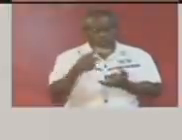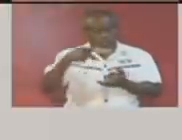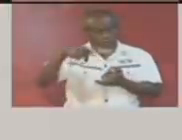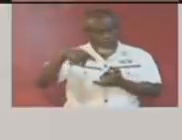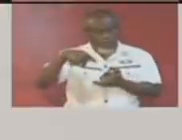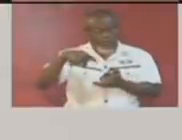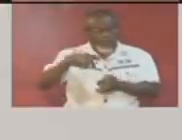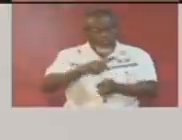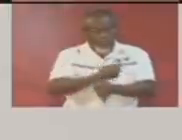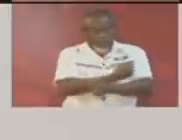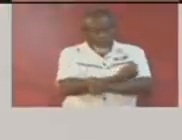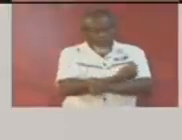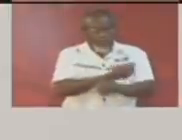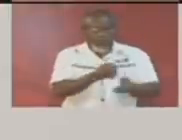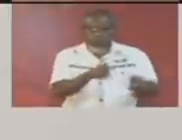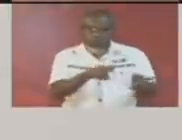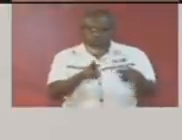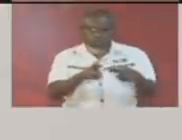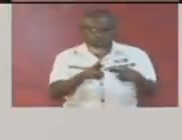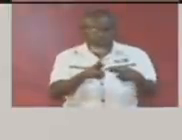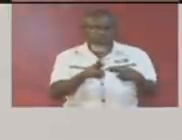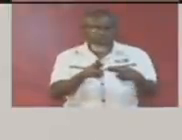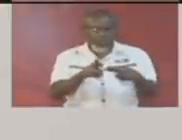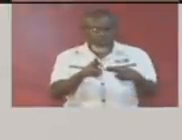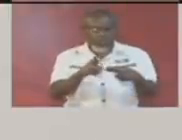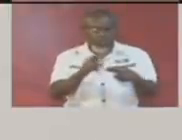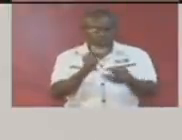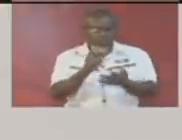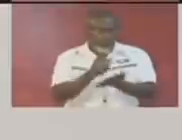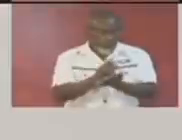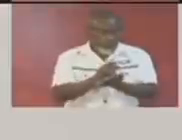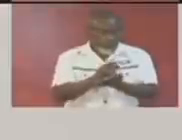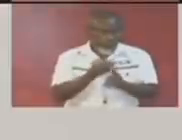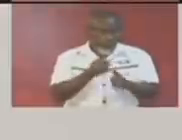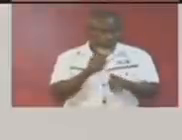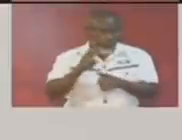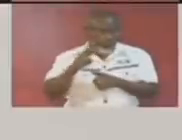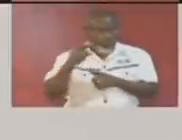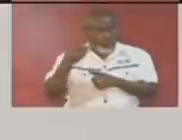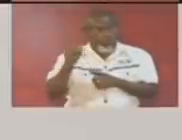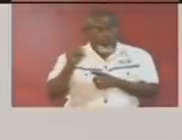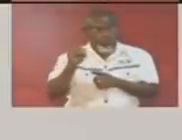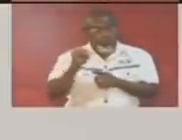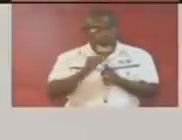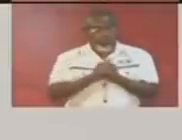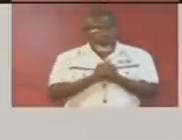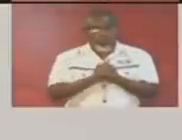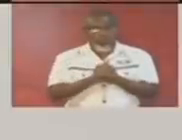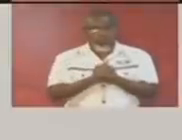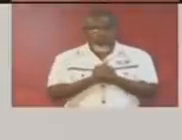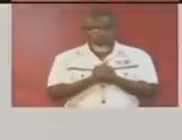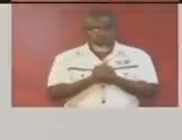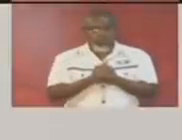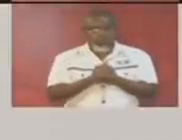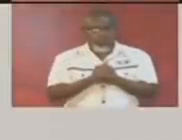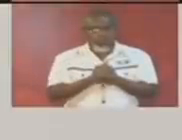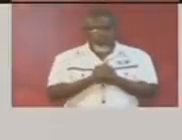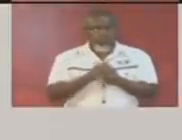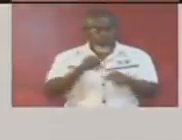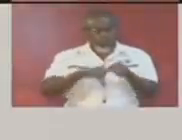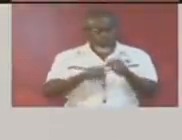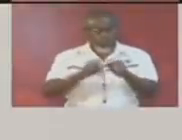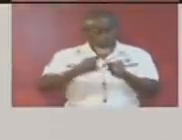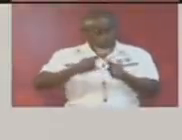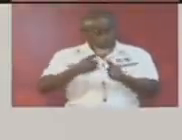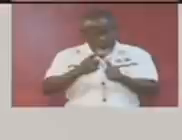they approve other vaccines into that facility, they will do similar recommendations to the SAGE group again, so that we will know what the side effect profile